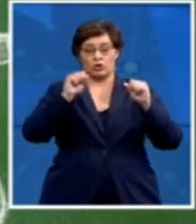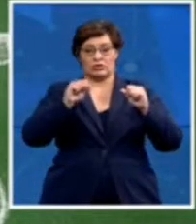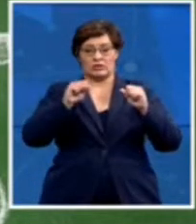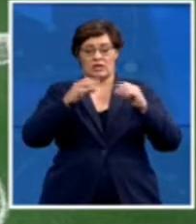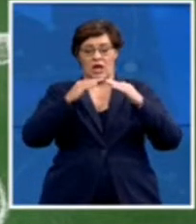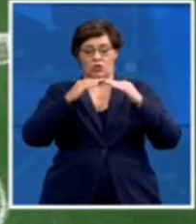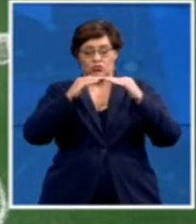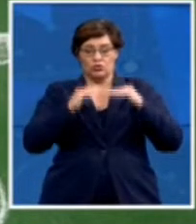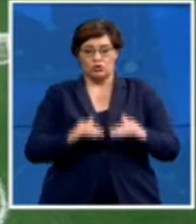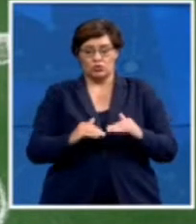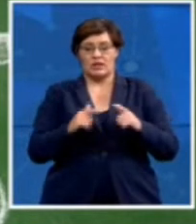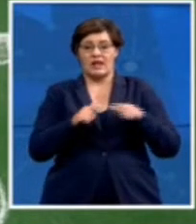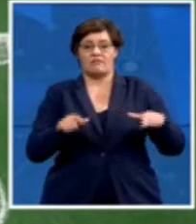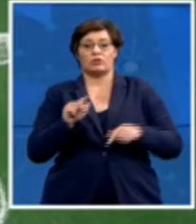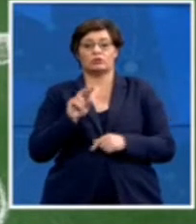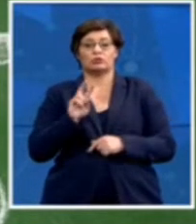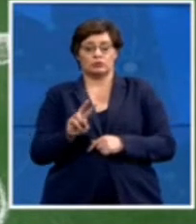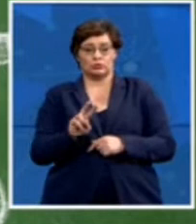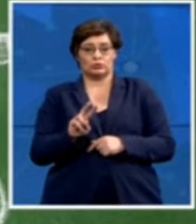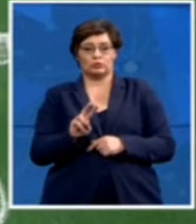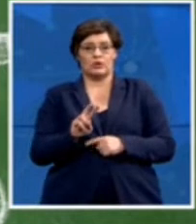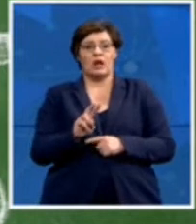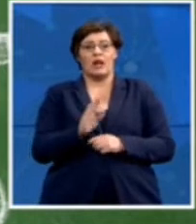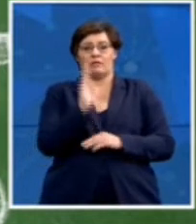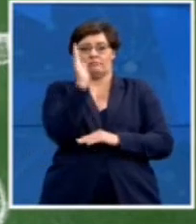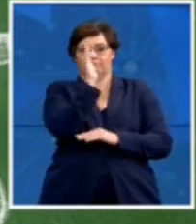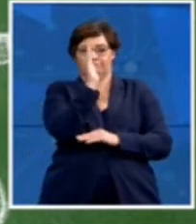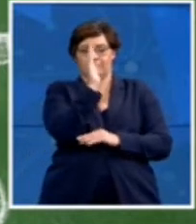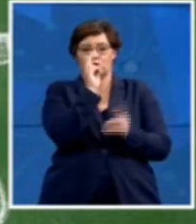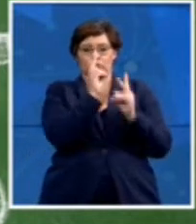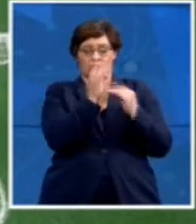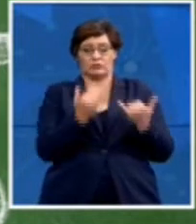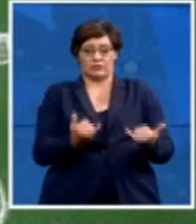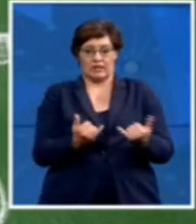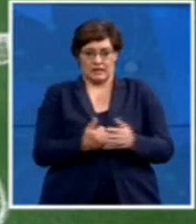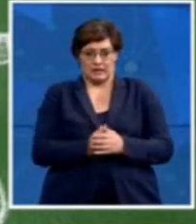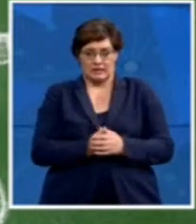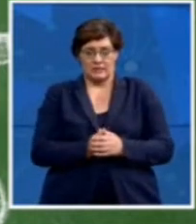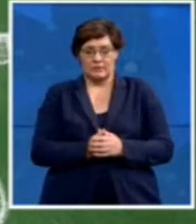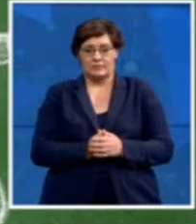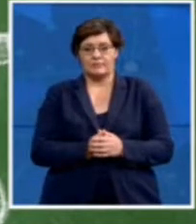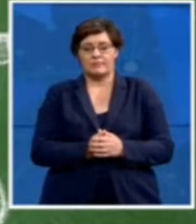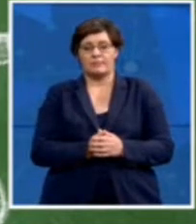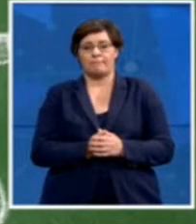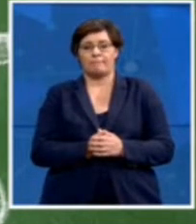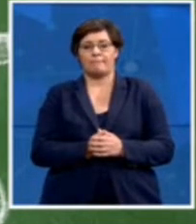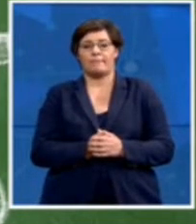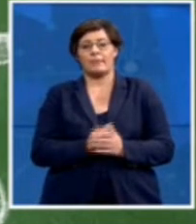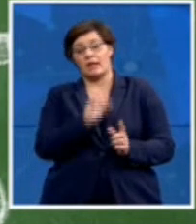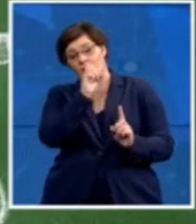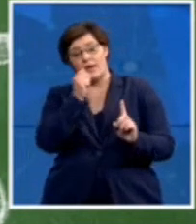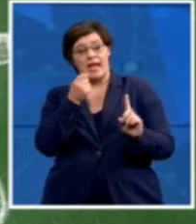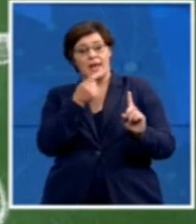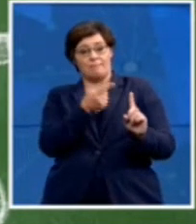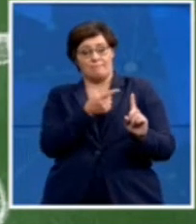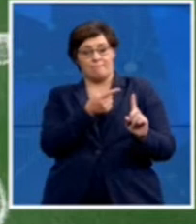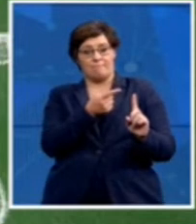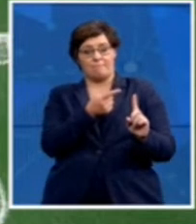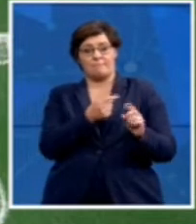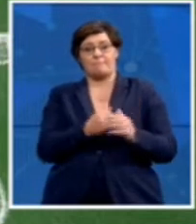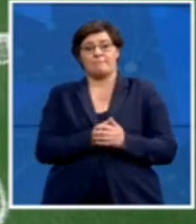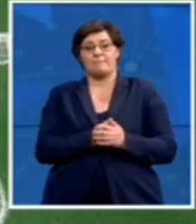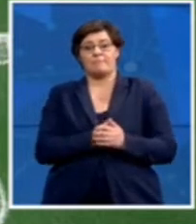midday today, and we aim to actually lift load shedding